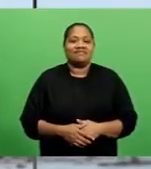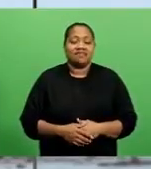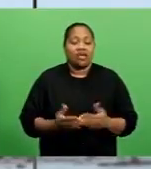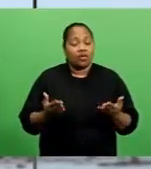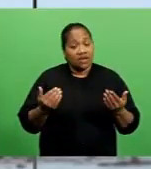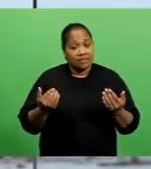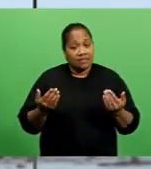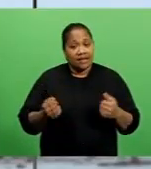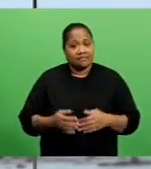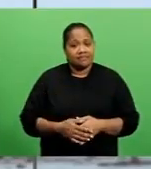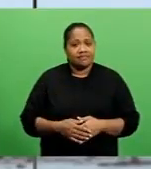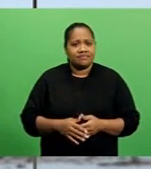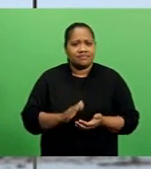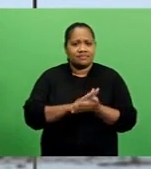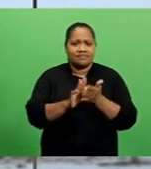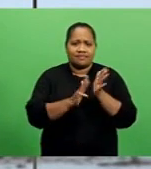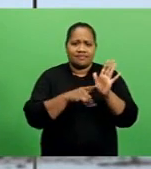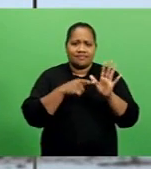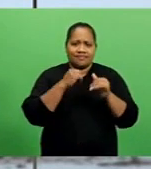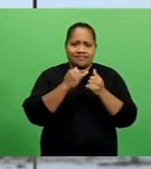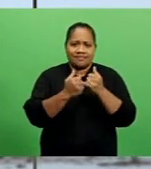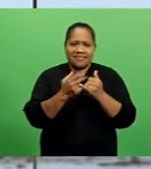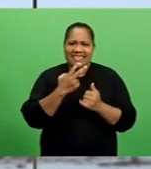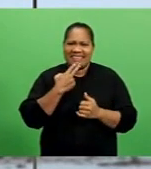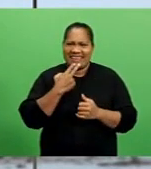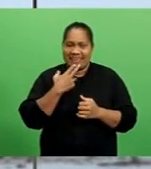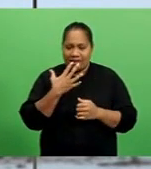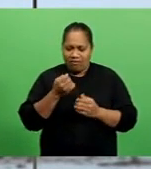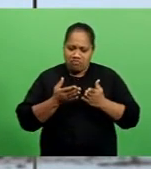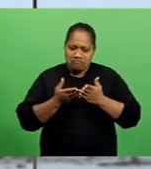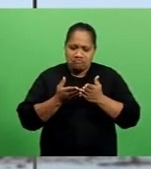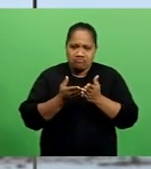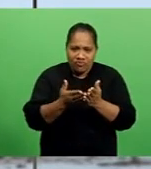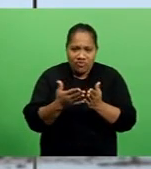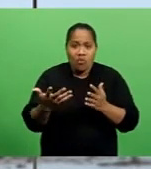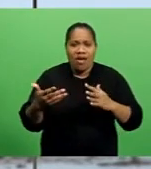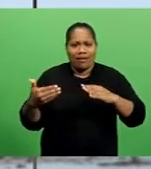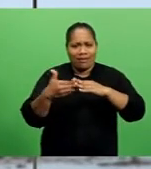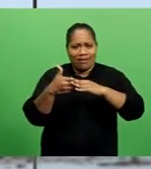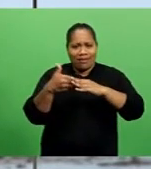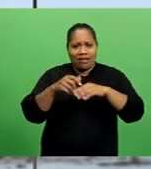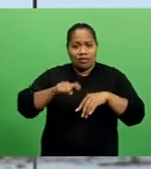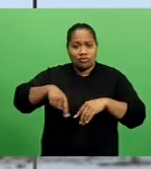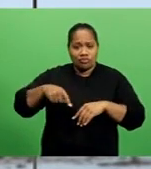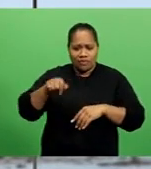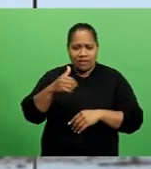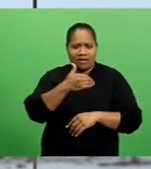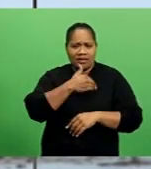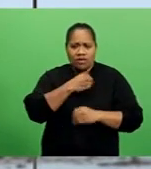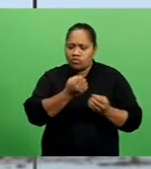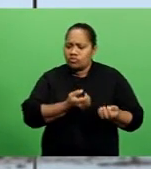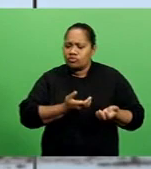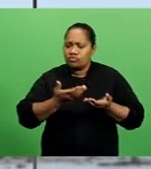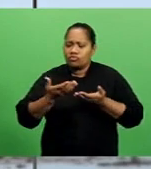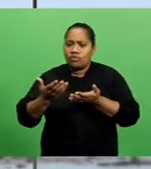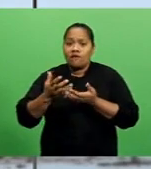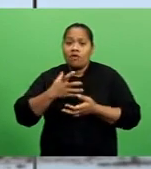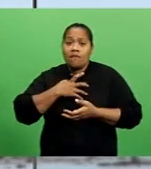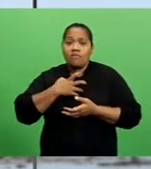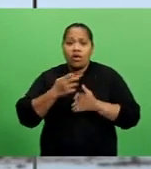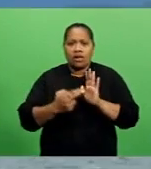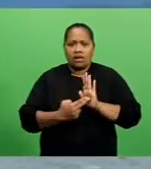Welcome back. The HMAS Adelaide docked at the King's Wharf in Suva this morning to load more relief items and supplies for the Northern